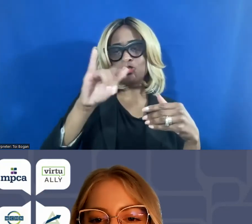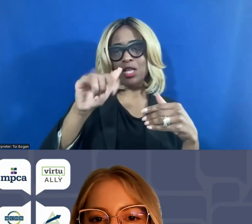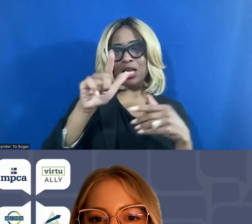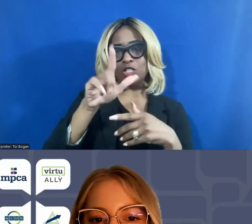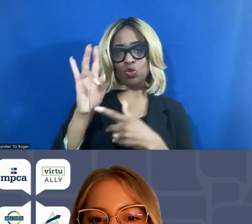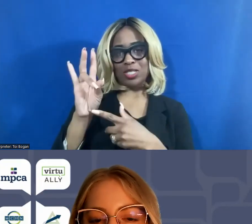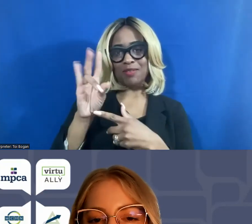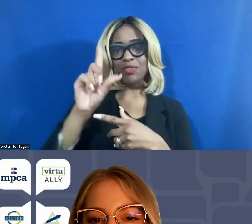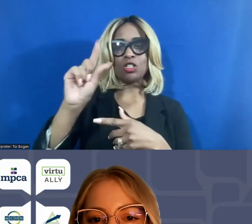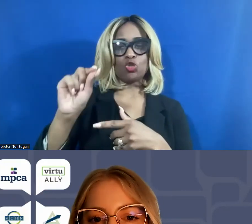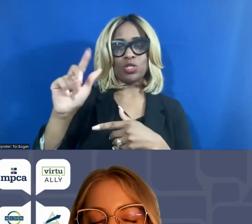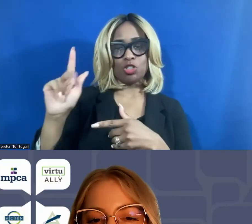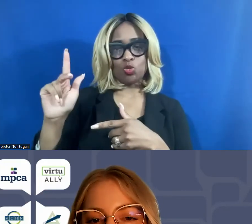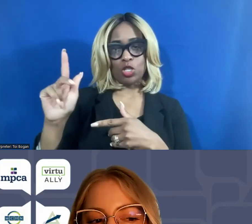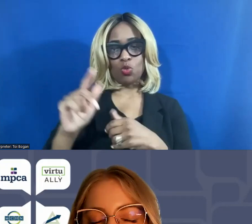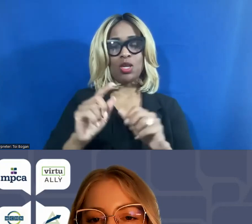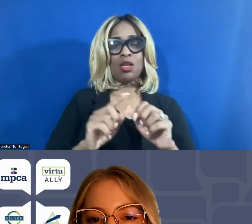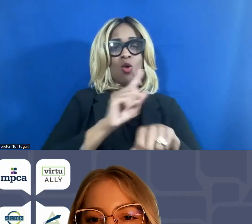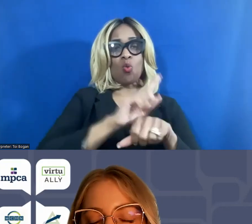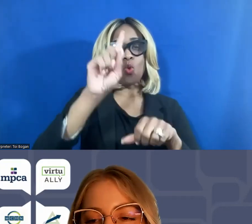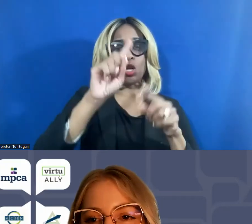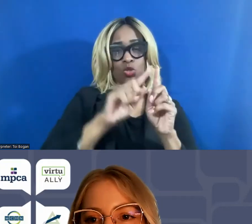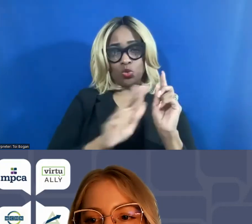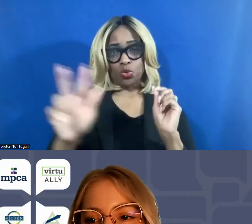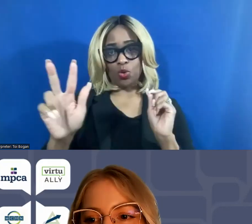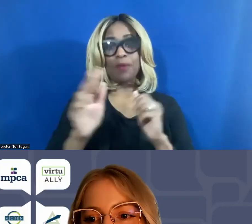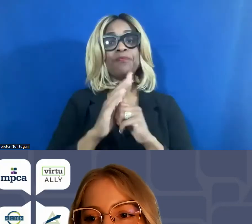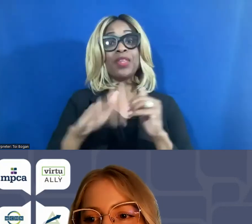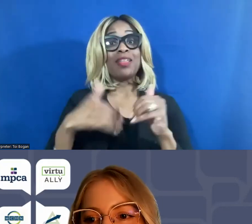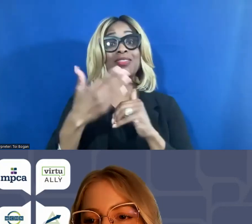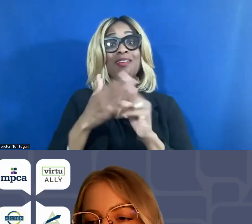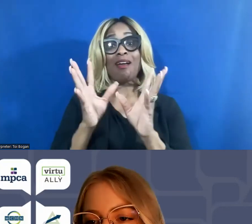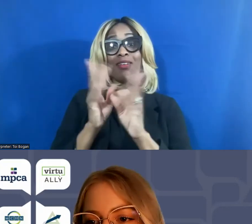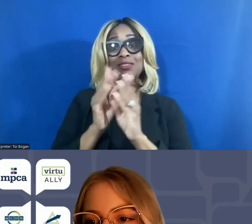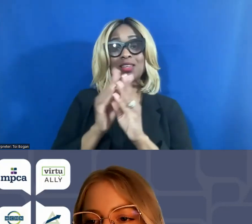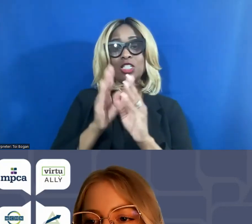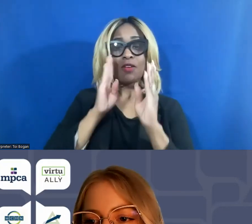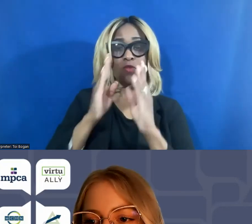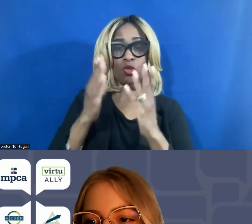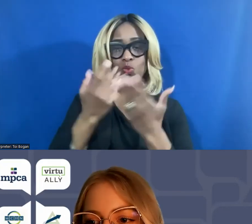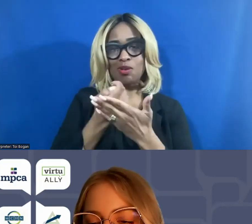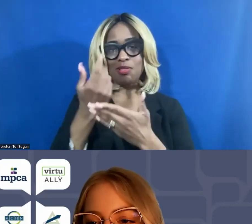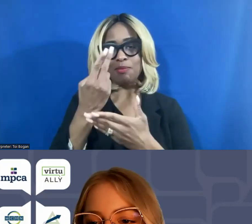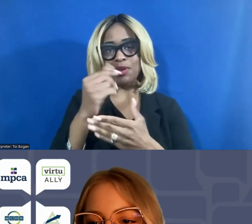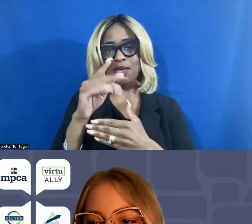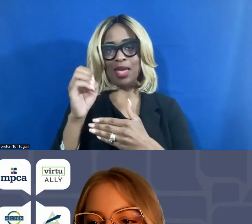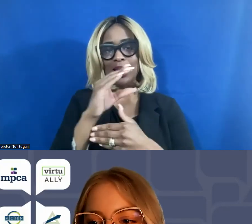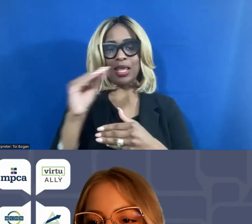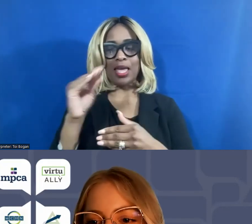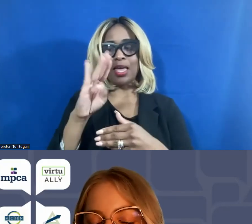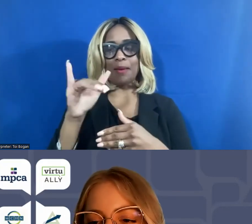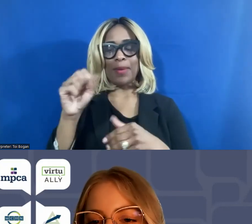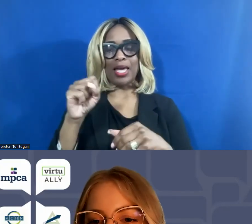27, 2023, from 1 to 3. The next forum will focus on eliminating hate and bias in public